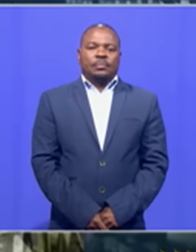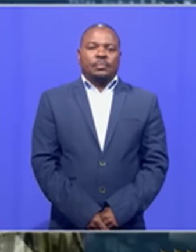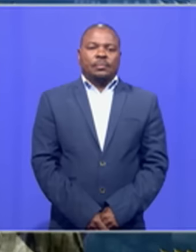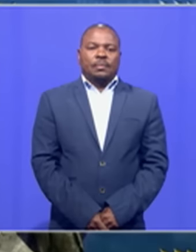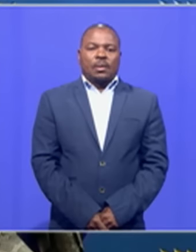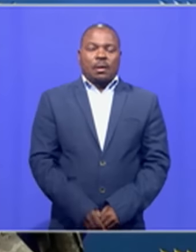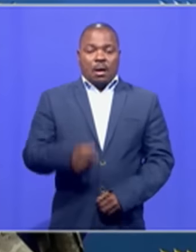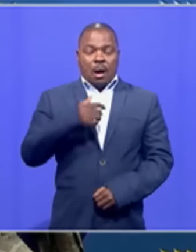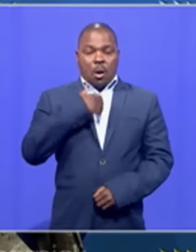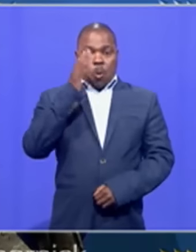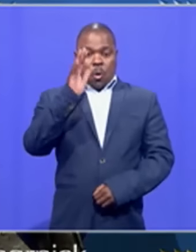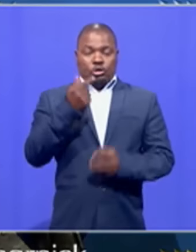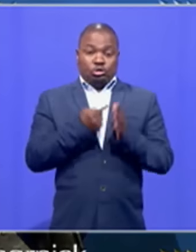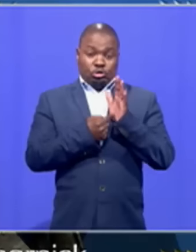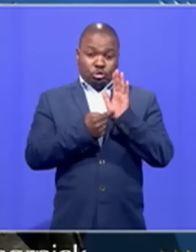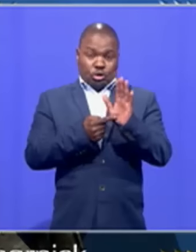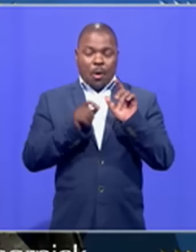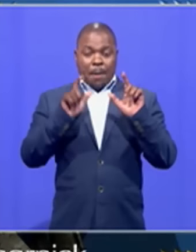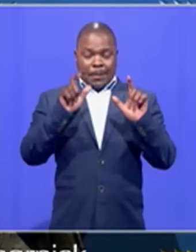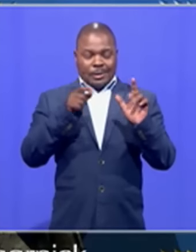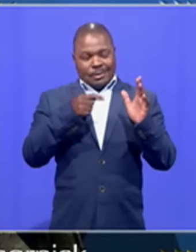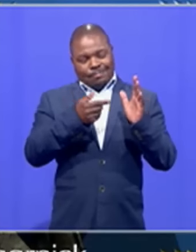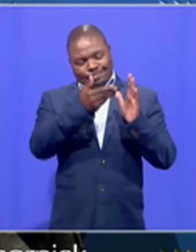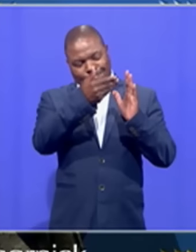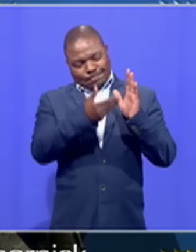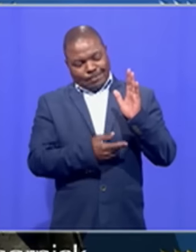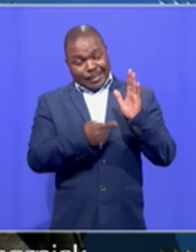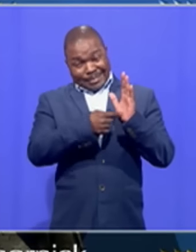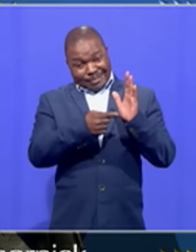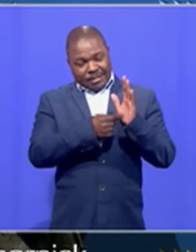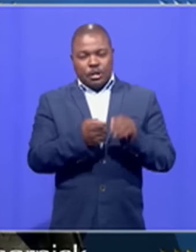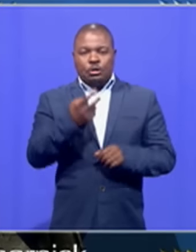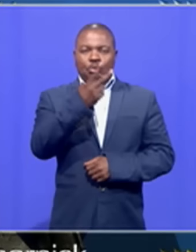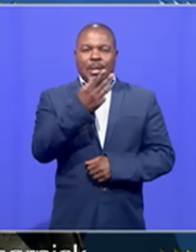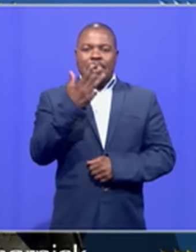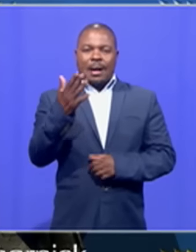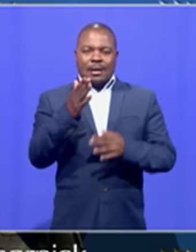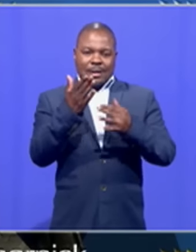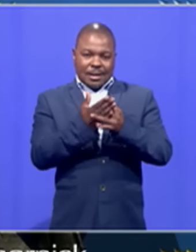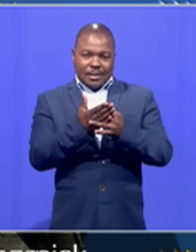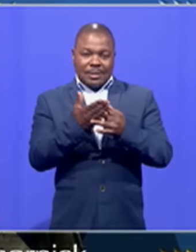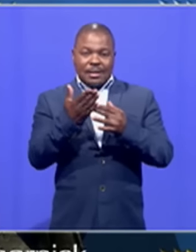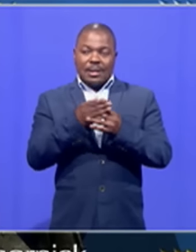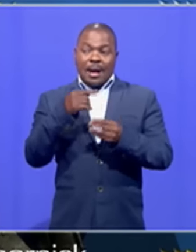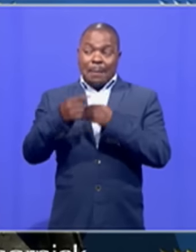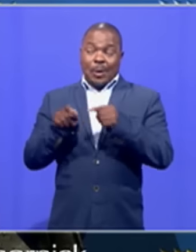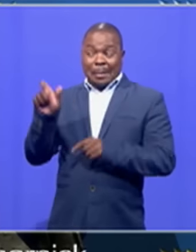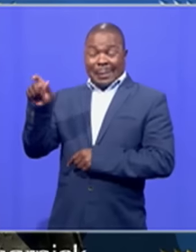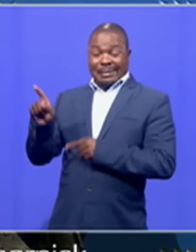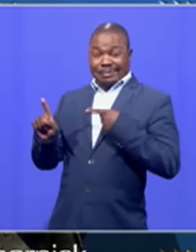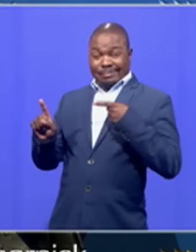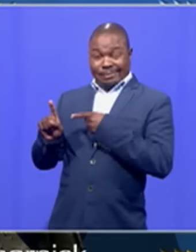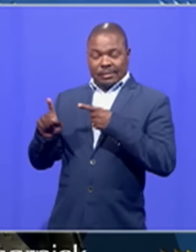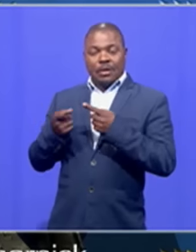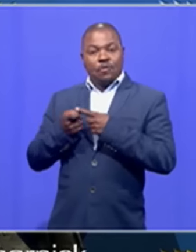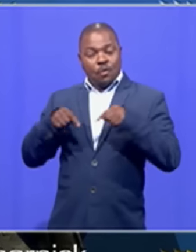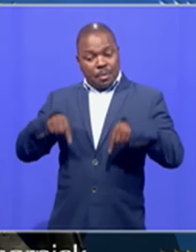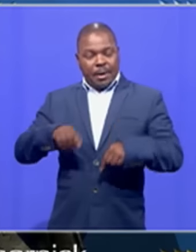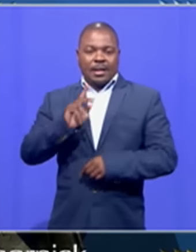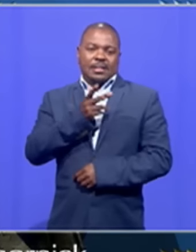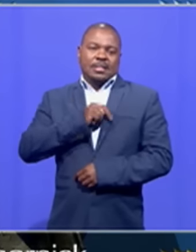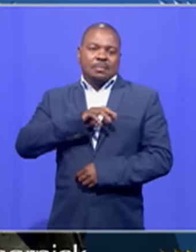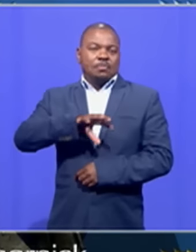I'm going to show you a picture of unpacking 29 cases against this particular individual in the province of